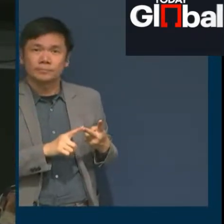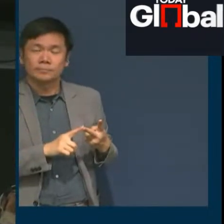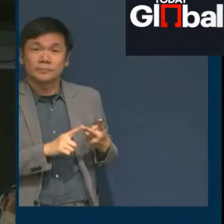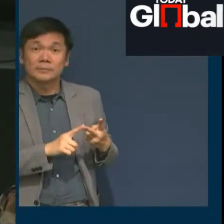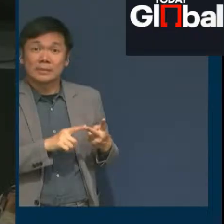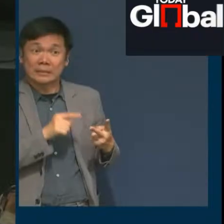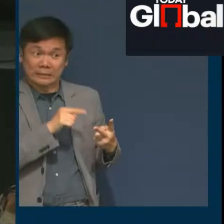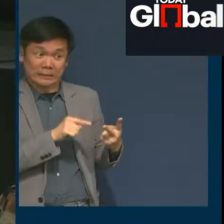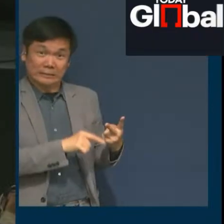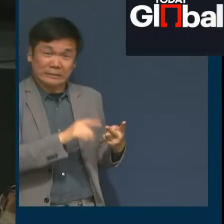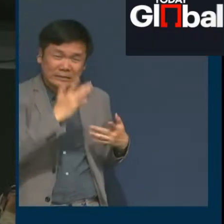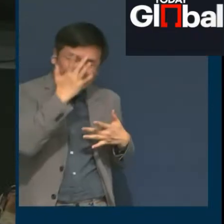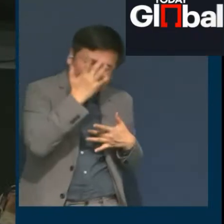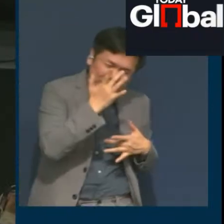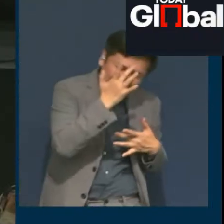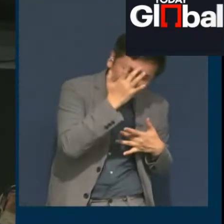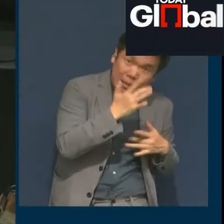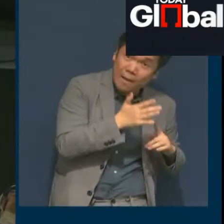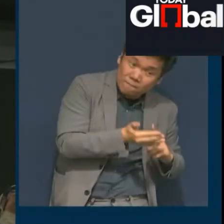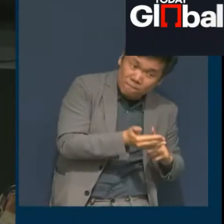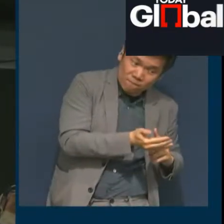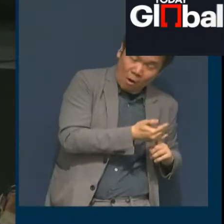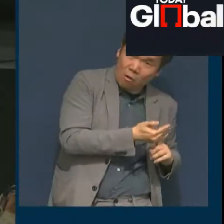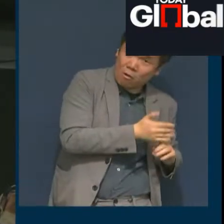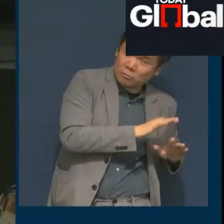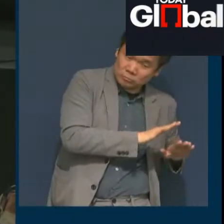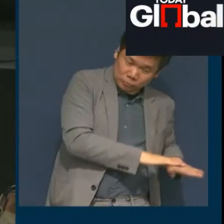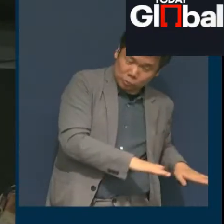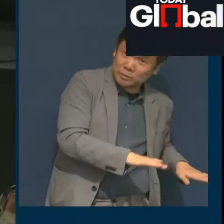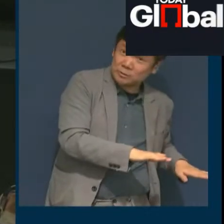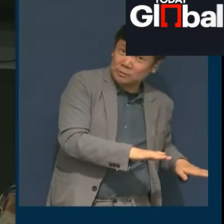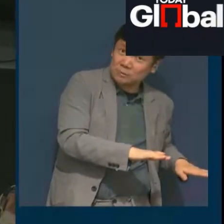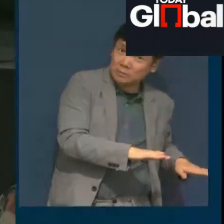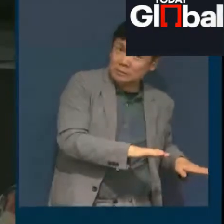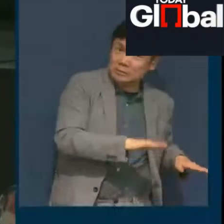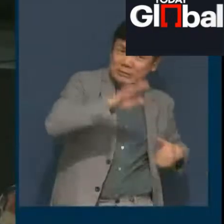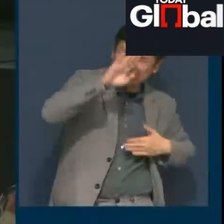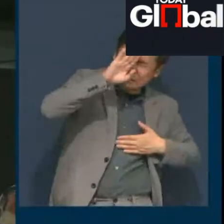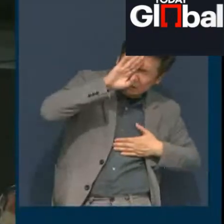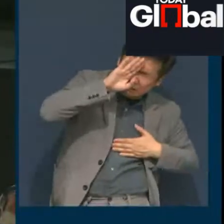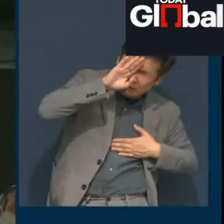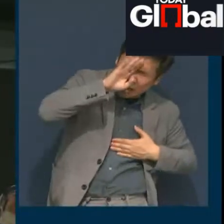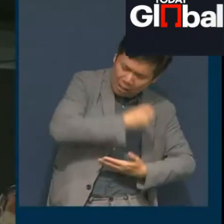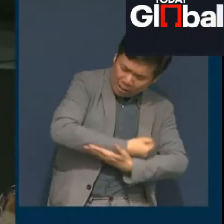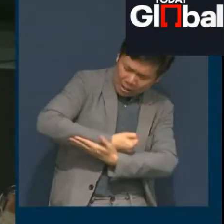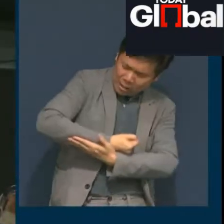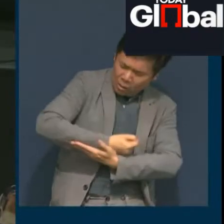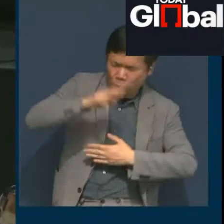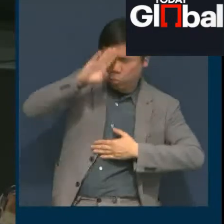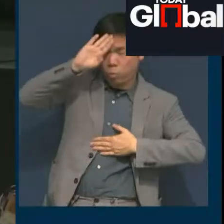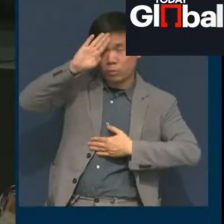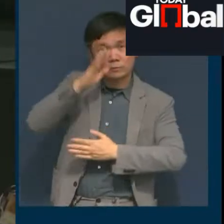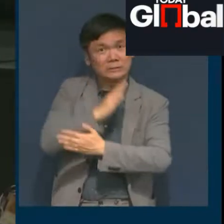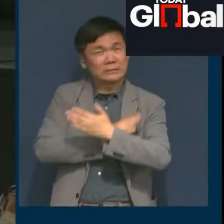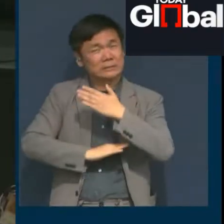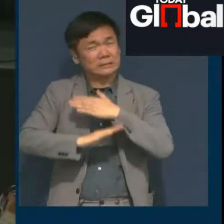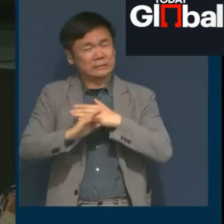and early intervention to deal with potential disabilities. I do not question in any